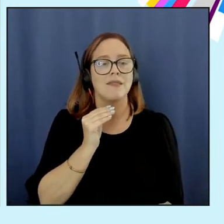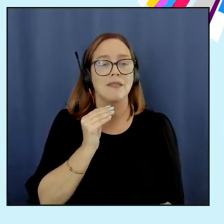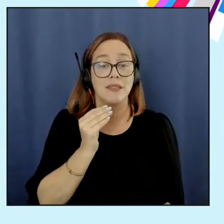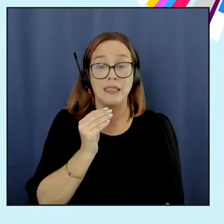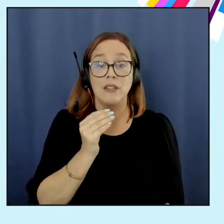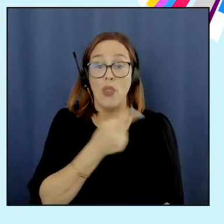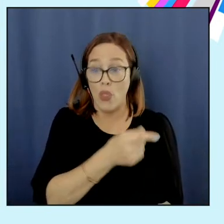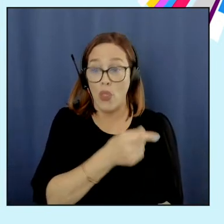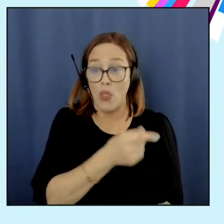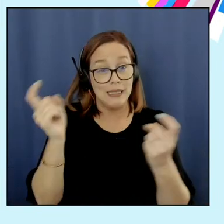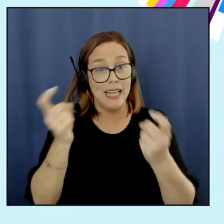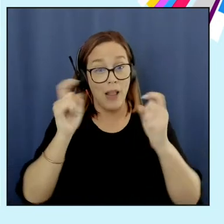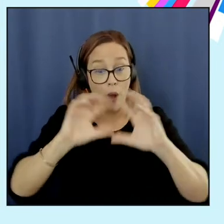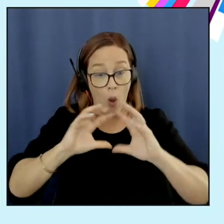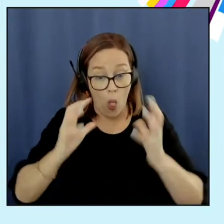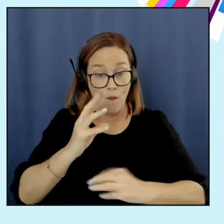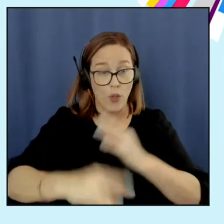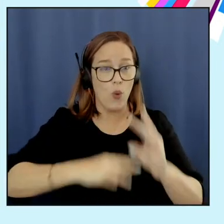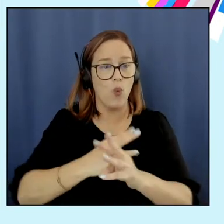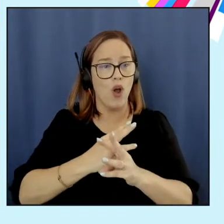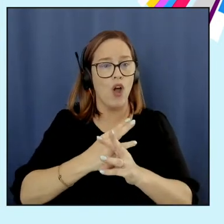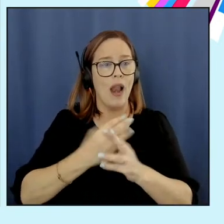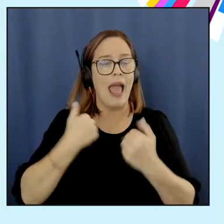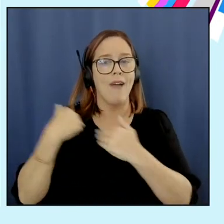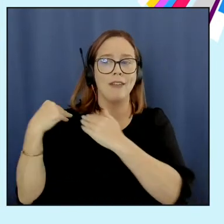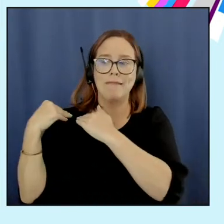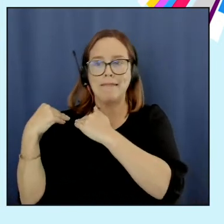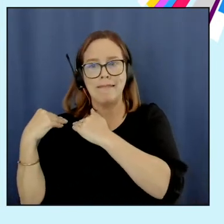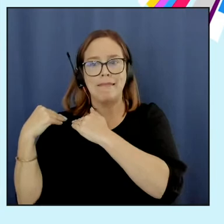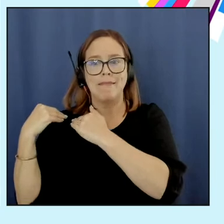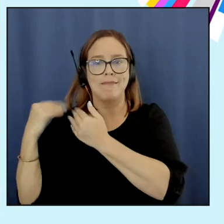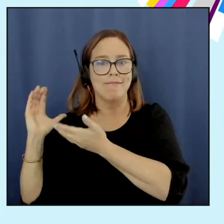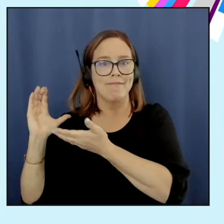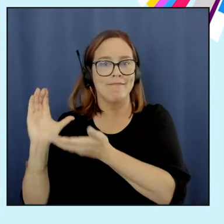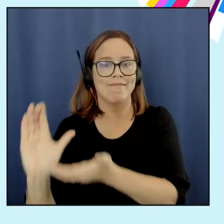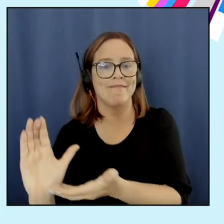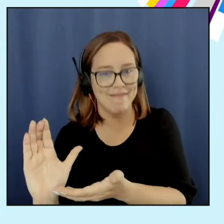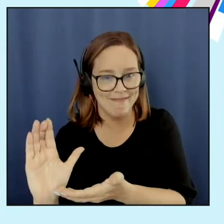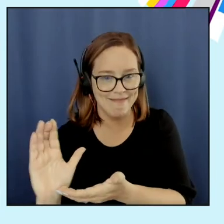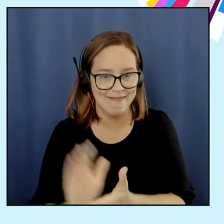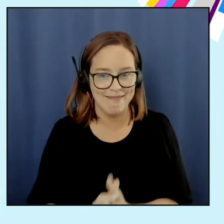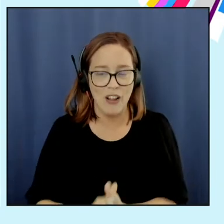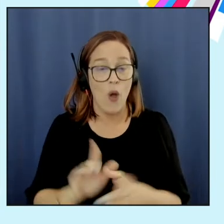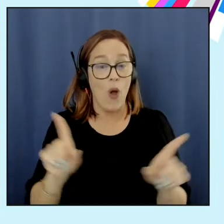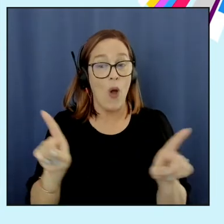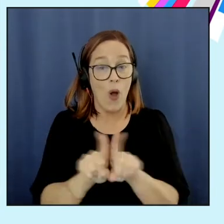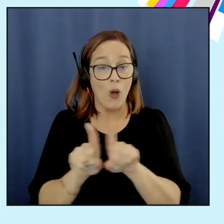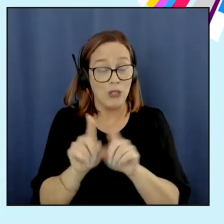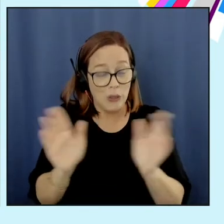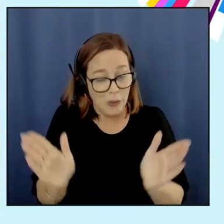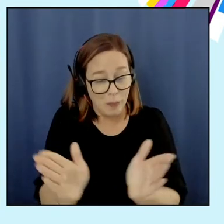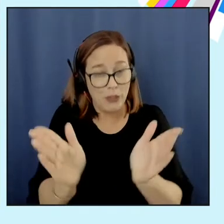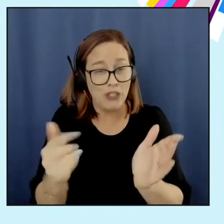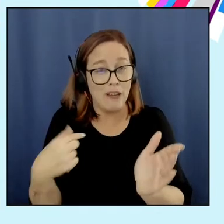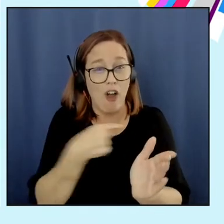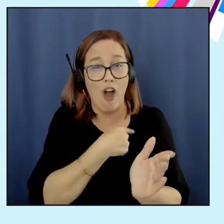in the world are carrying us on their shoulders, are also pushing our struggle forward in some way